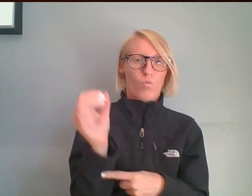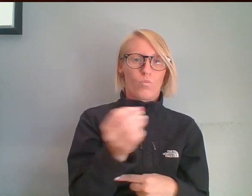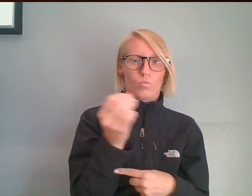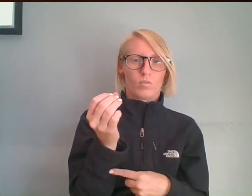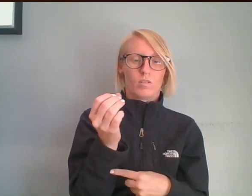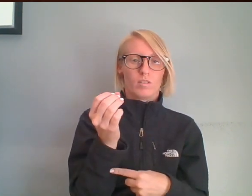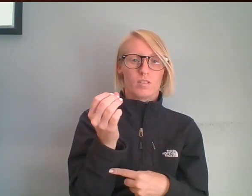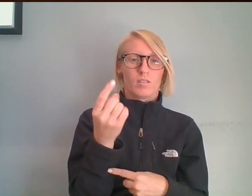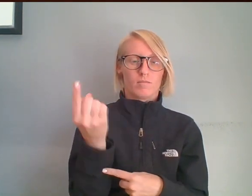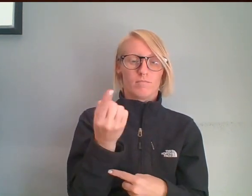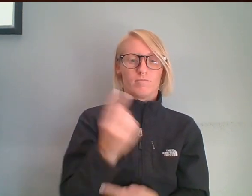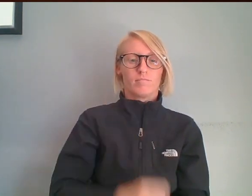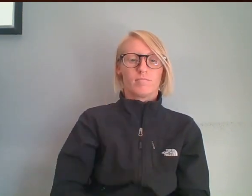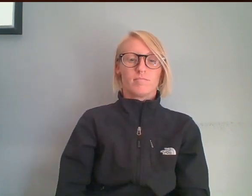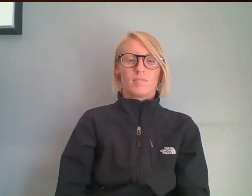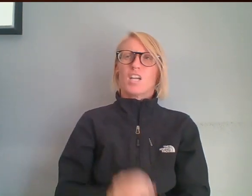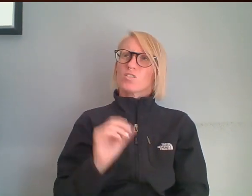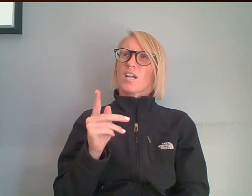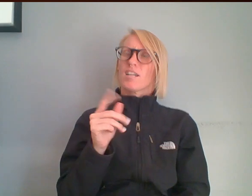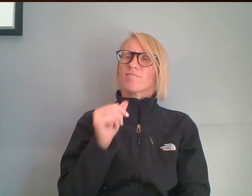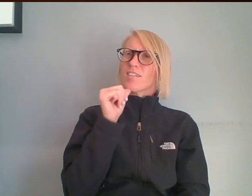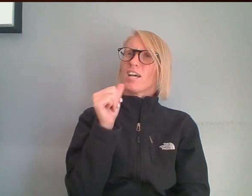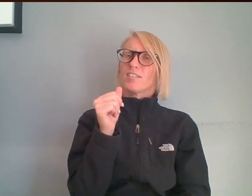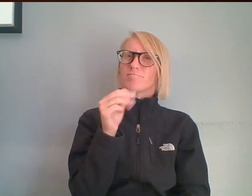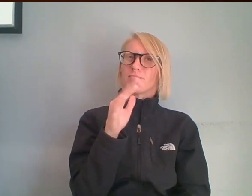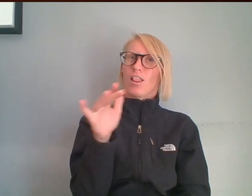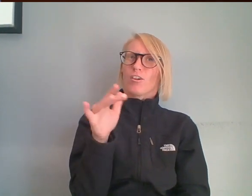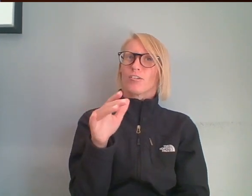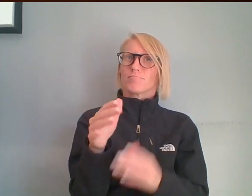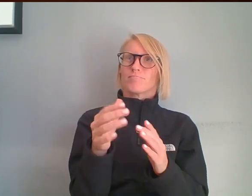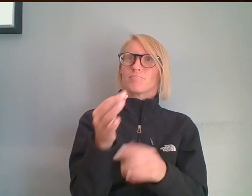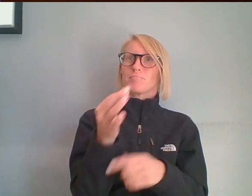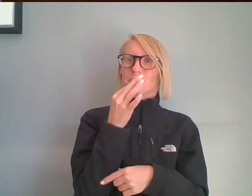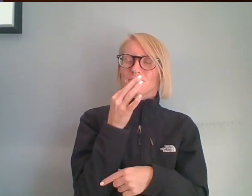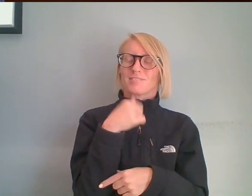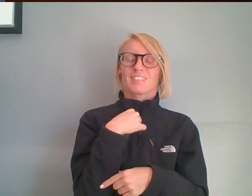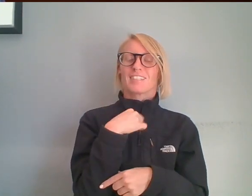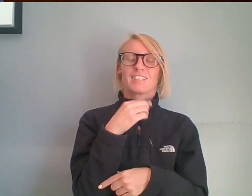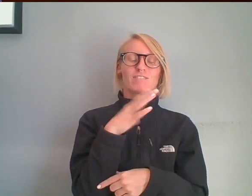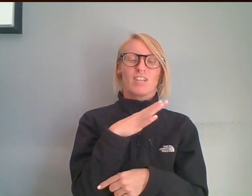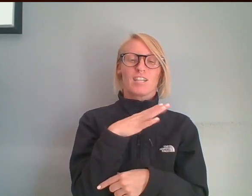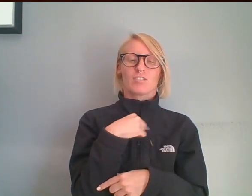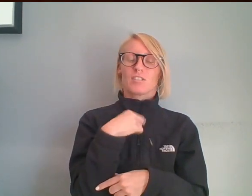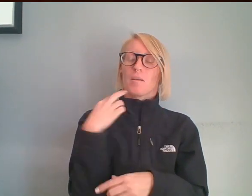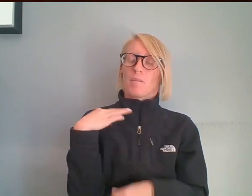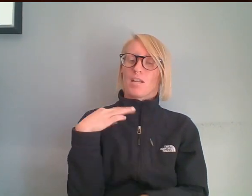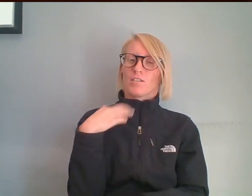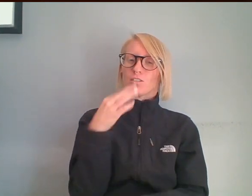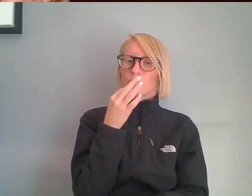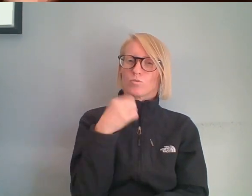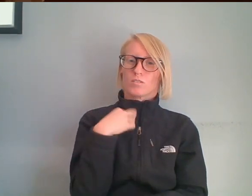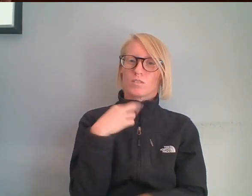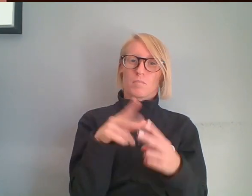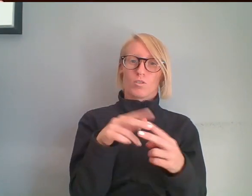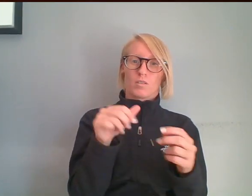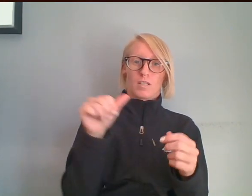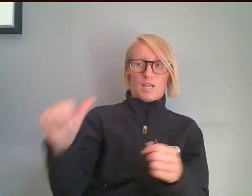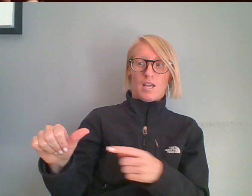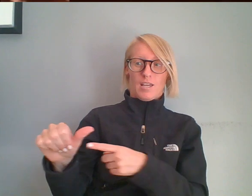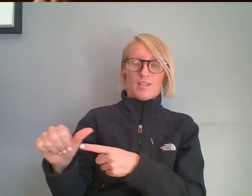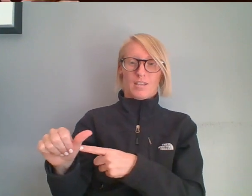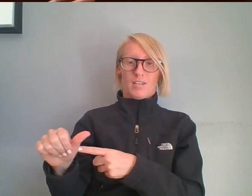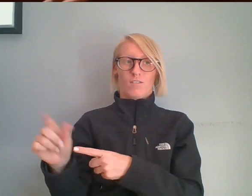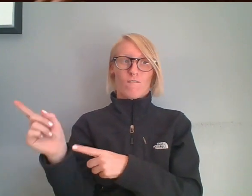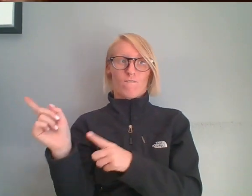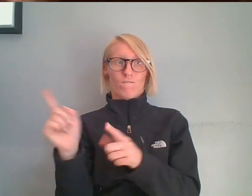Okay? You'll see the benefit of doing this. So, with the partner you just worked with, person A is going to go first this time.